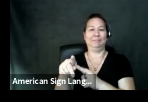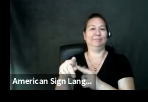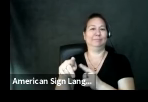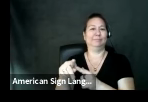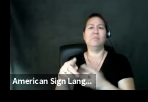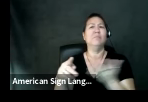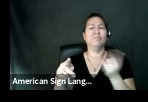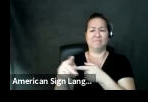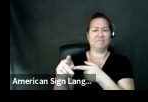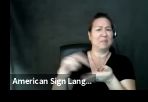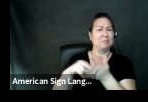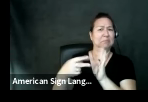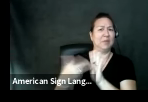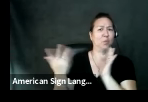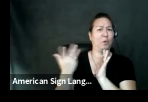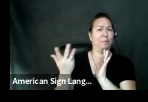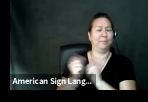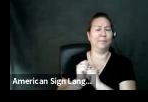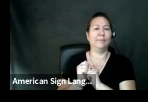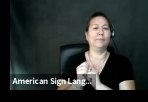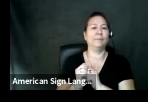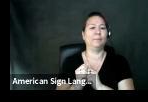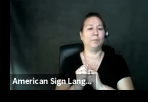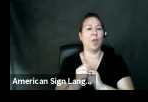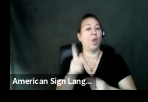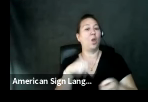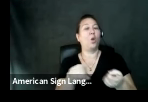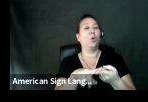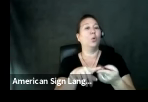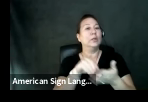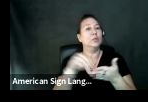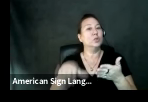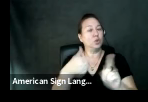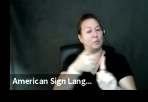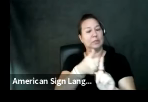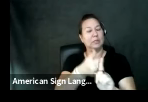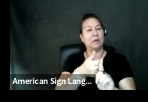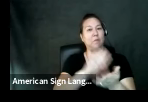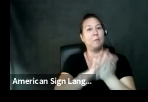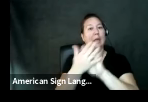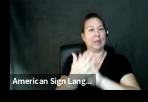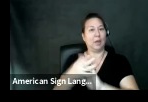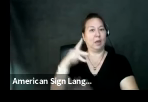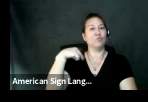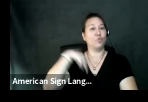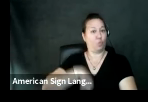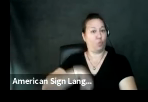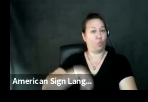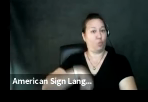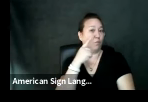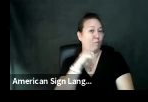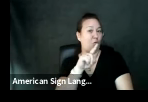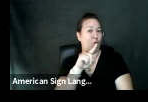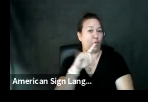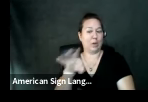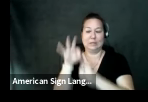we talking about when we say IEP? So once a student becomes eligible for special education,